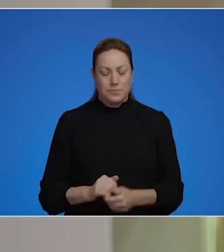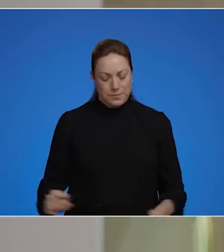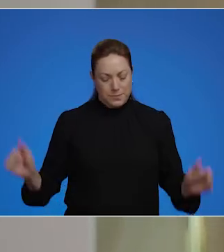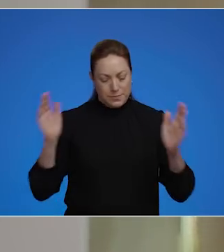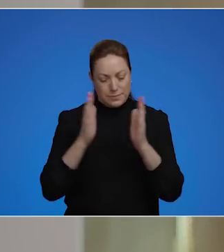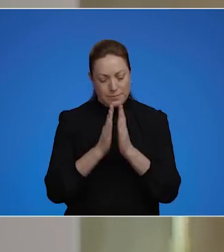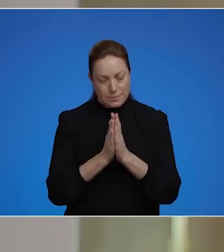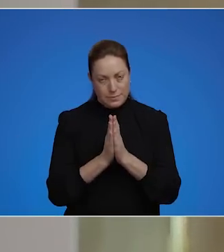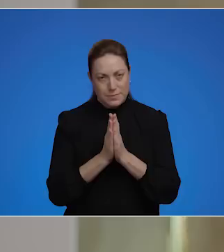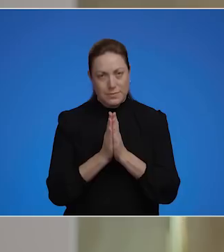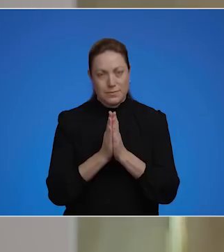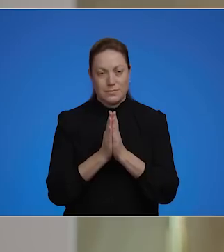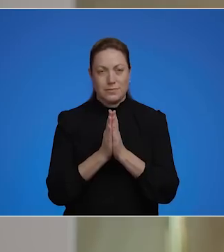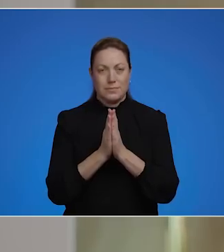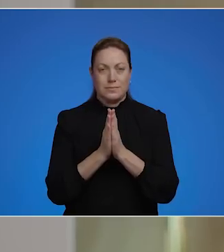Let us pray